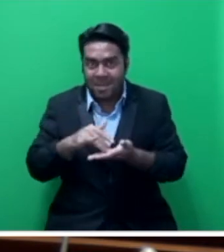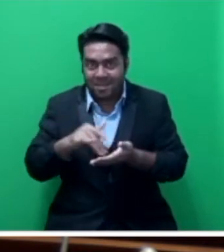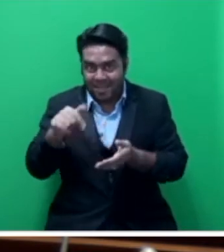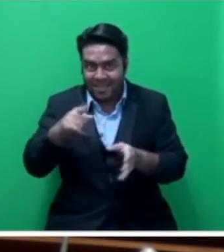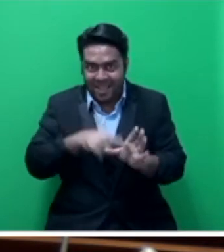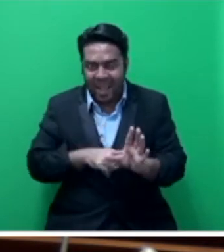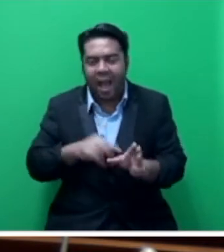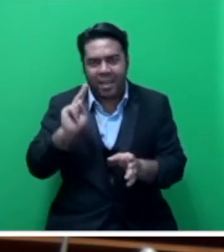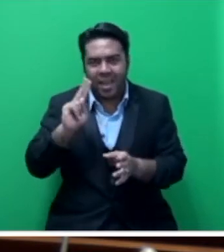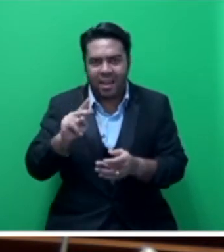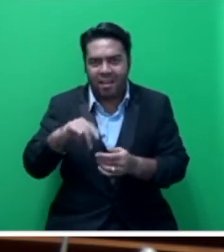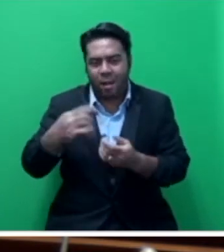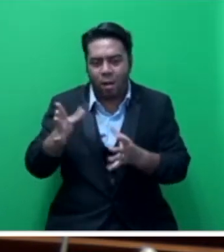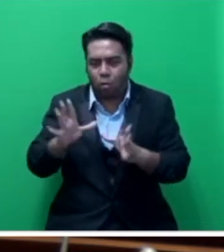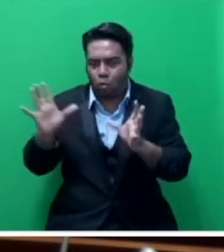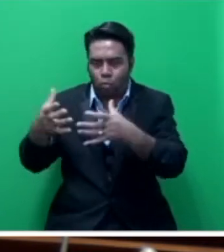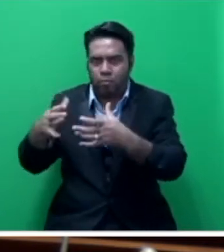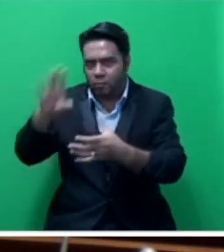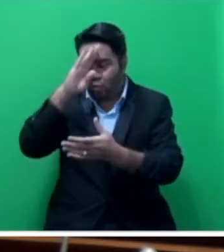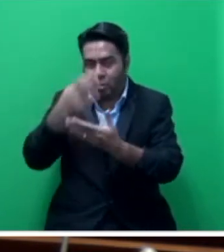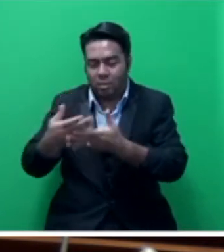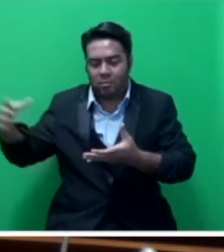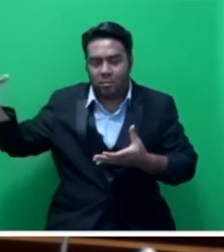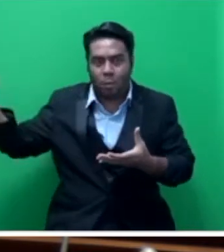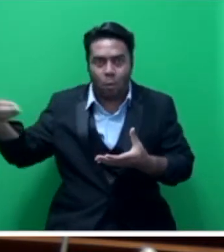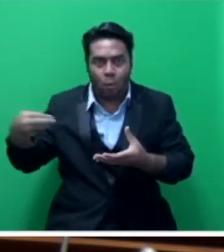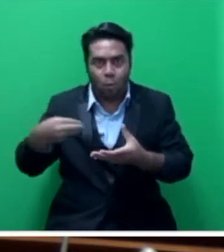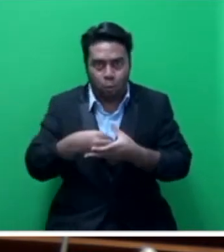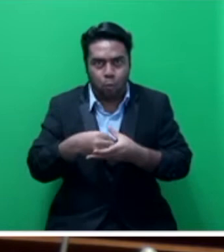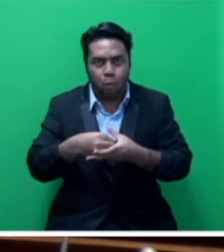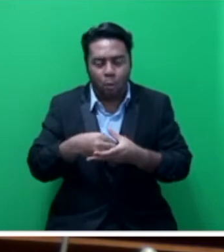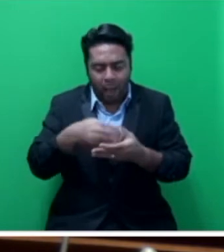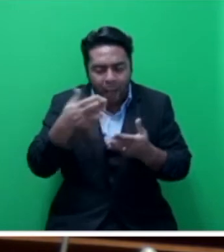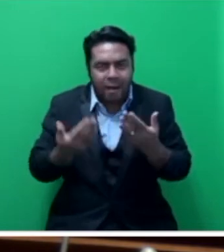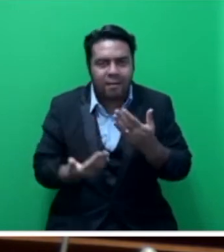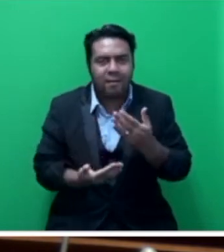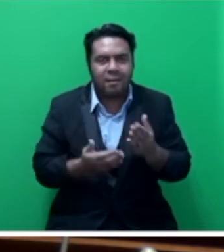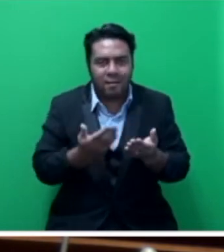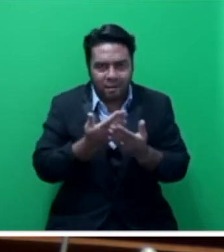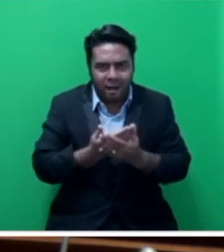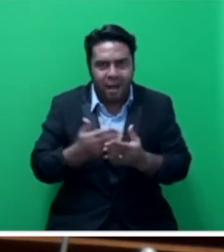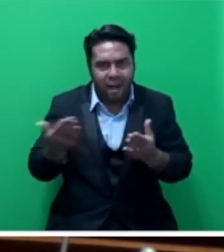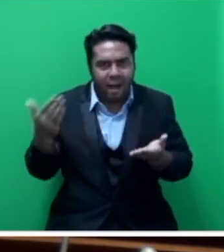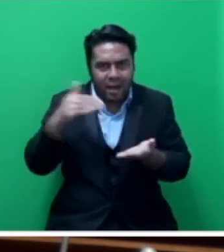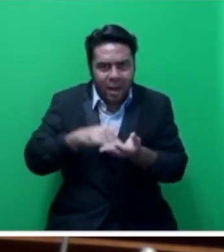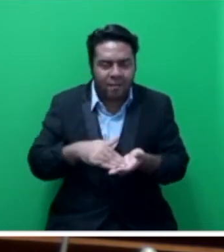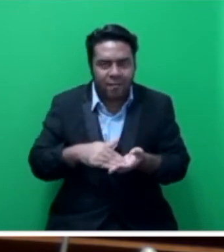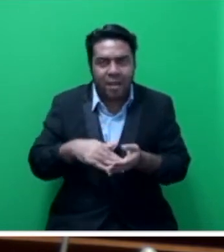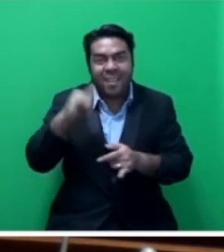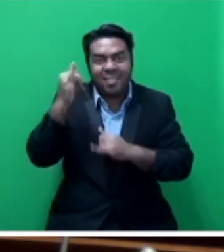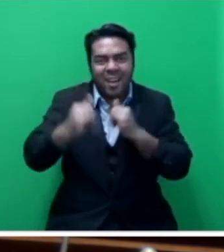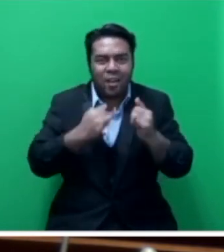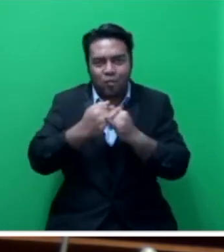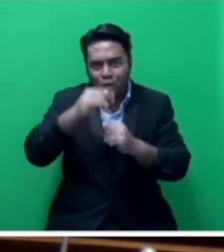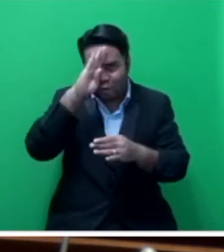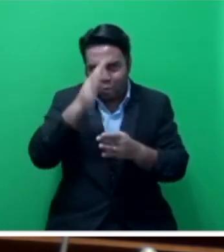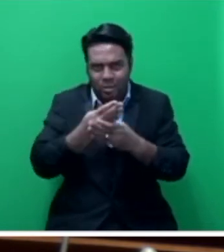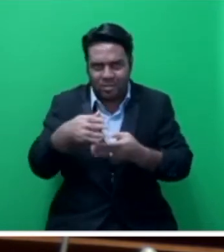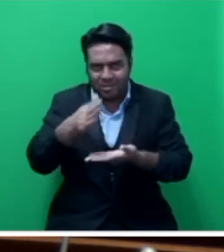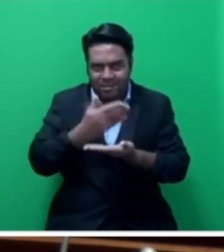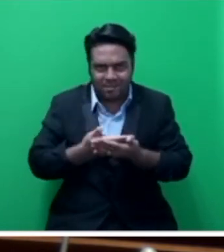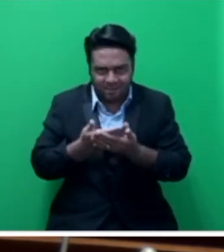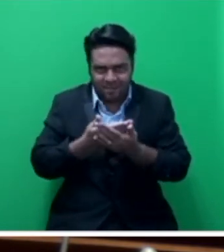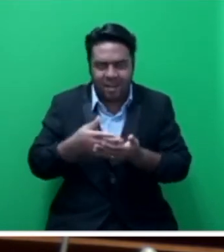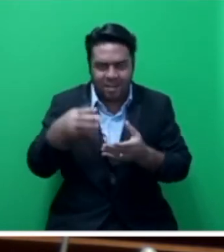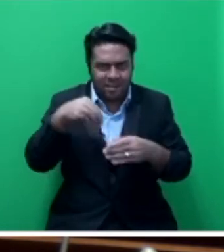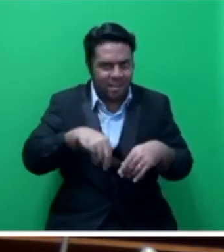we're essentially promoting ourselves as a safe destination to study in whilst engaging in tourism activities.